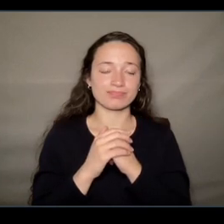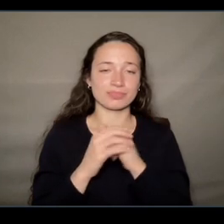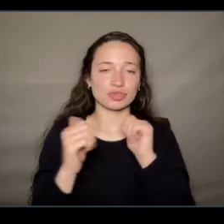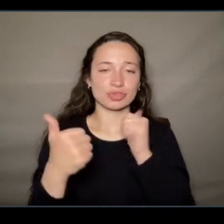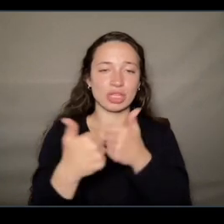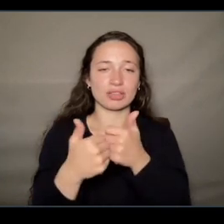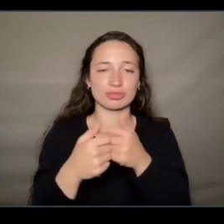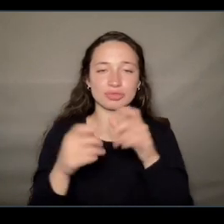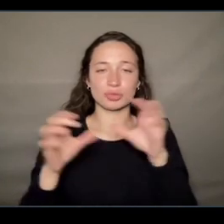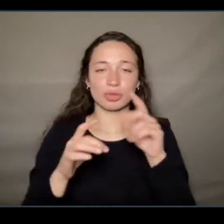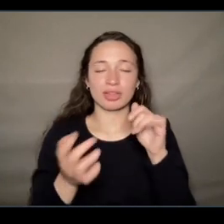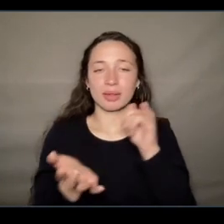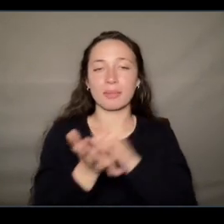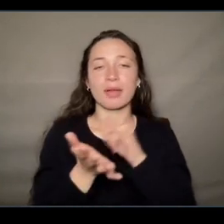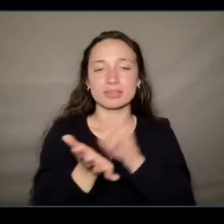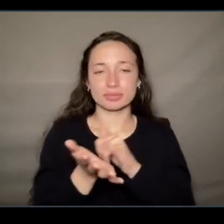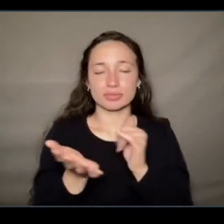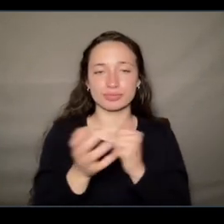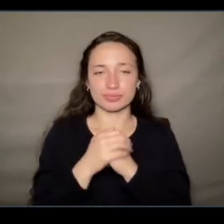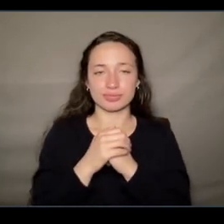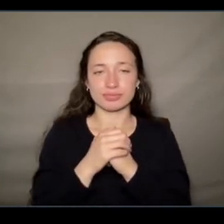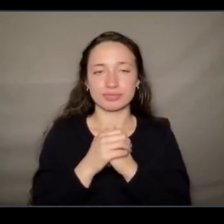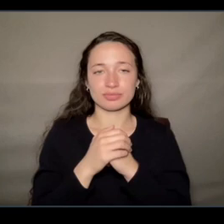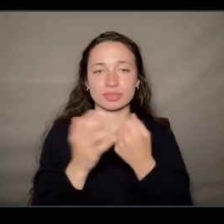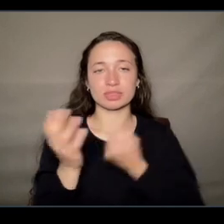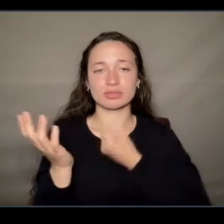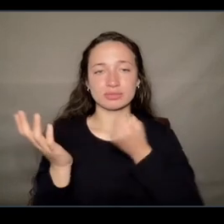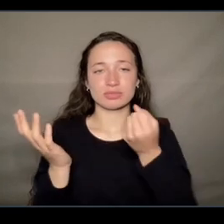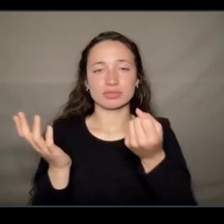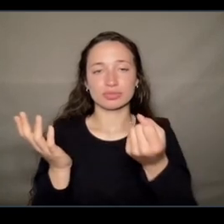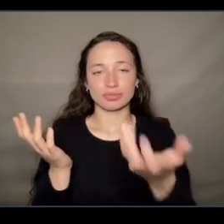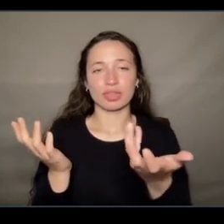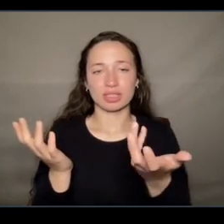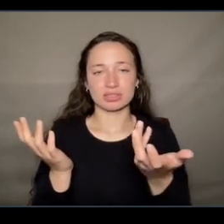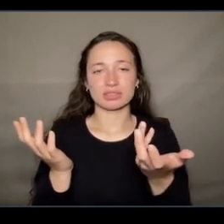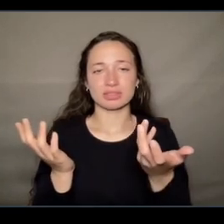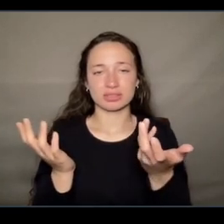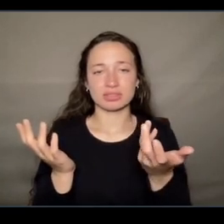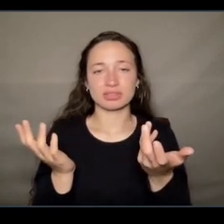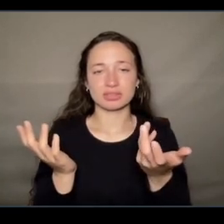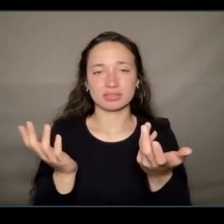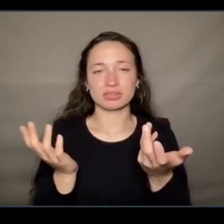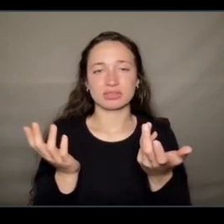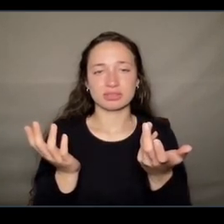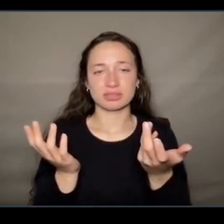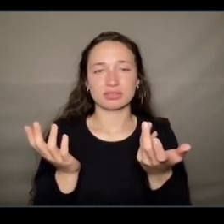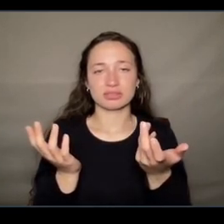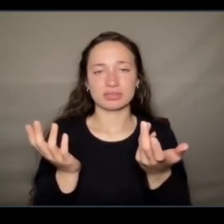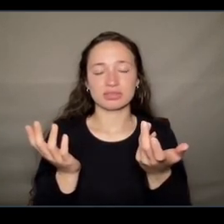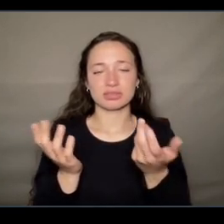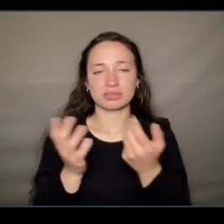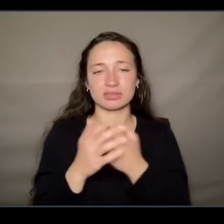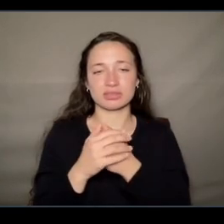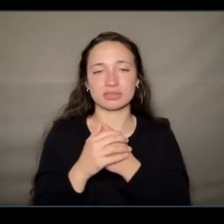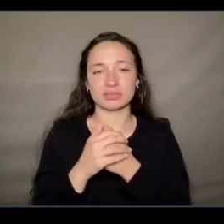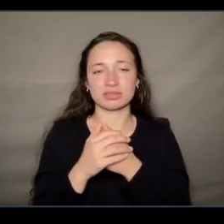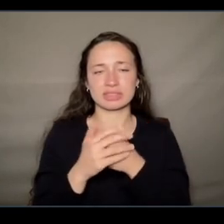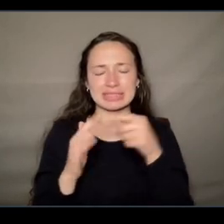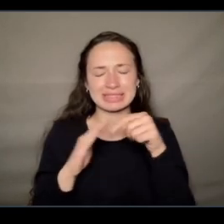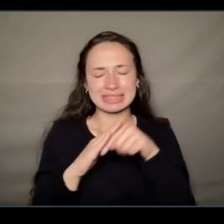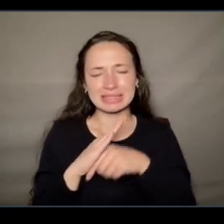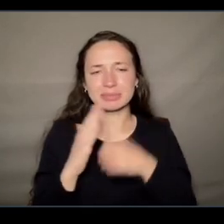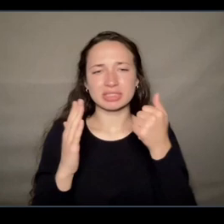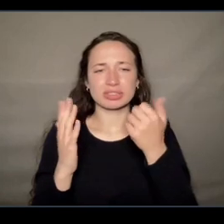were challenged to do the impossible, to express, you know,